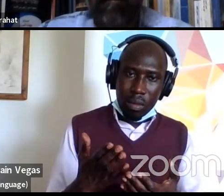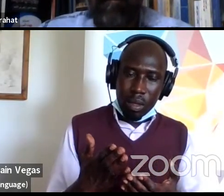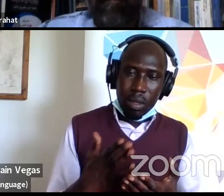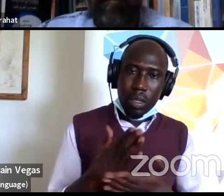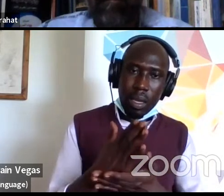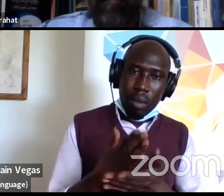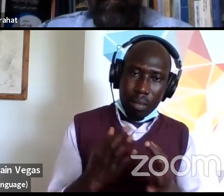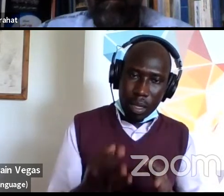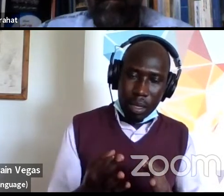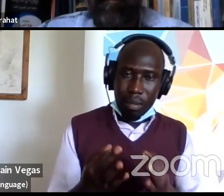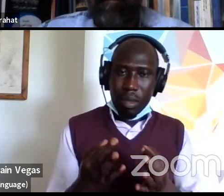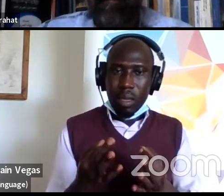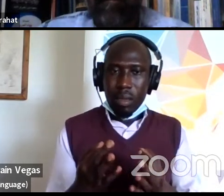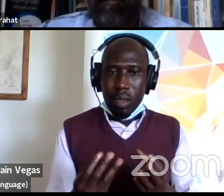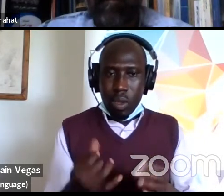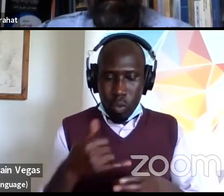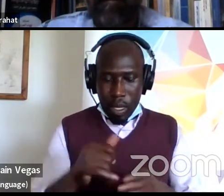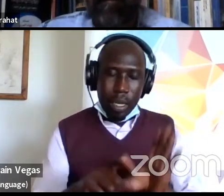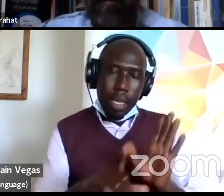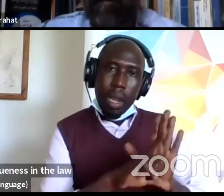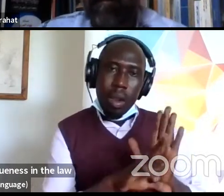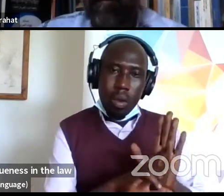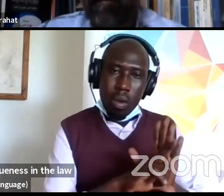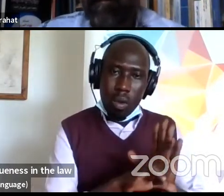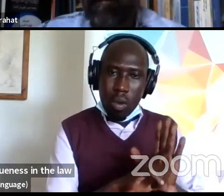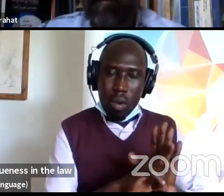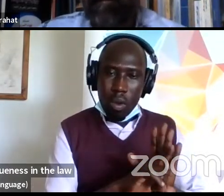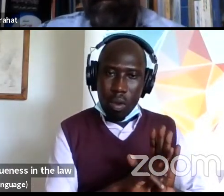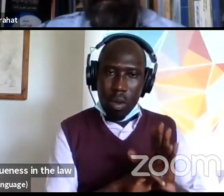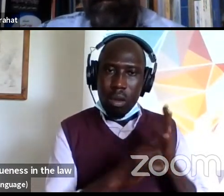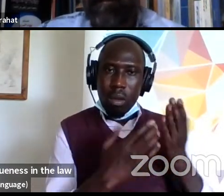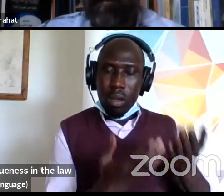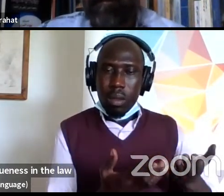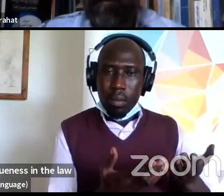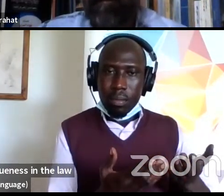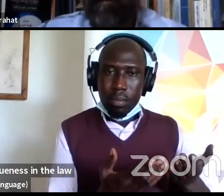in the law, if you leave a certain